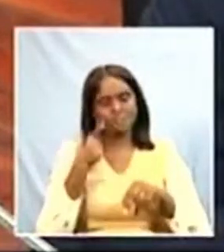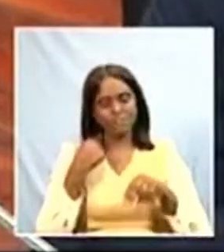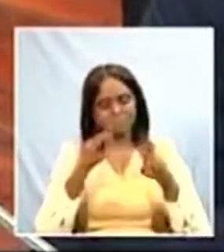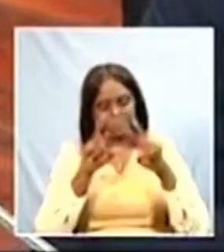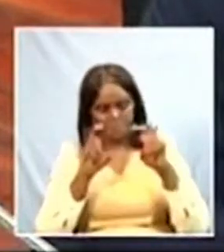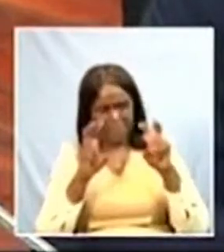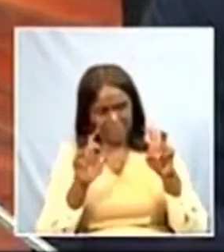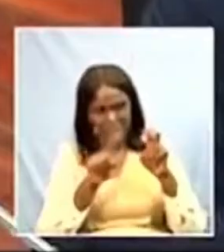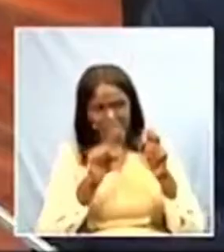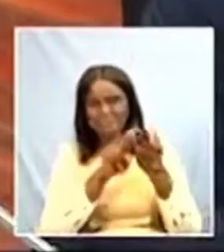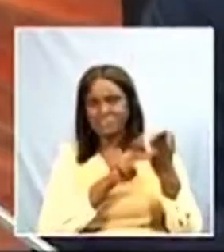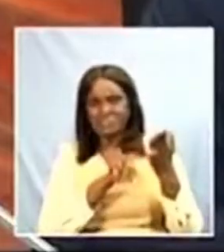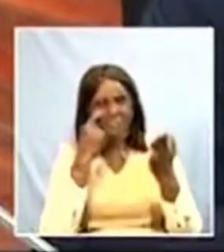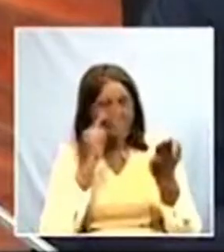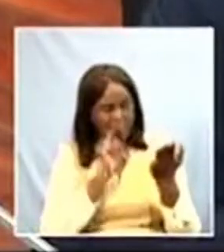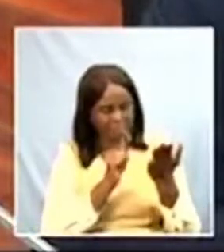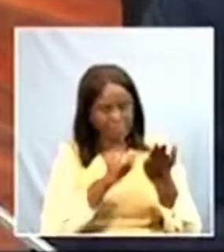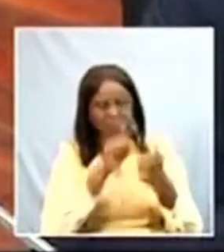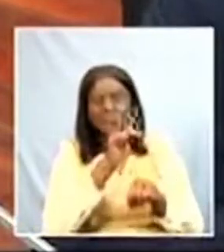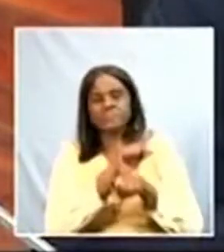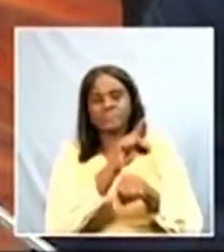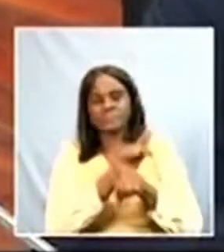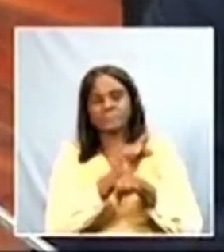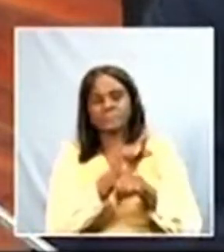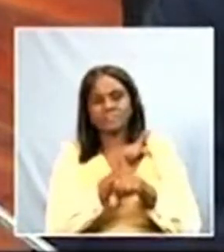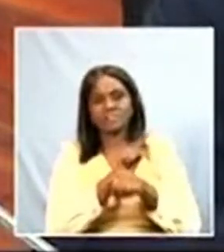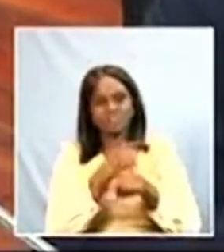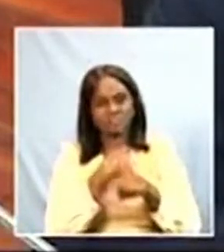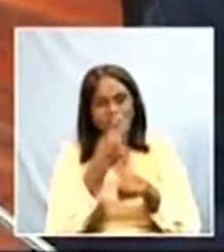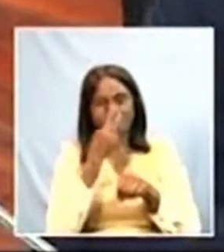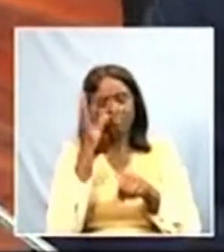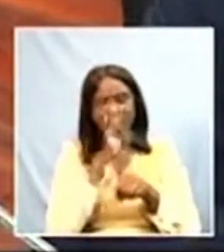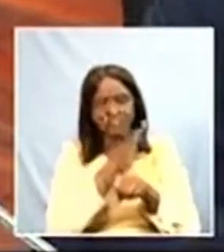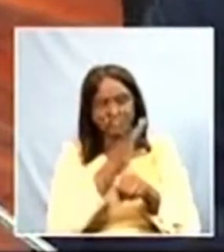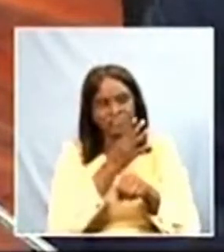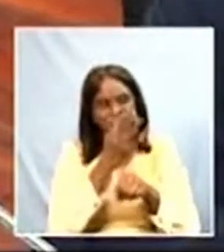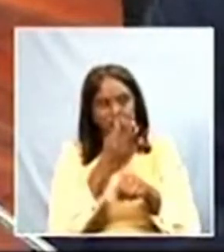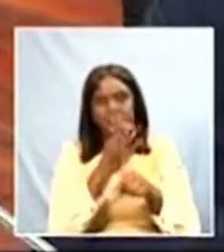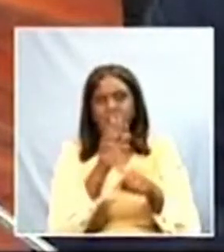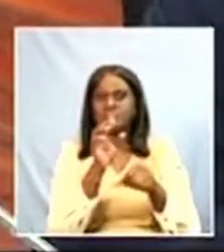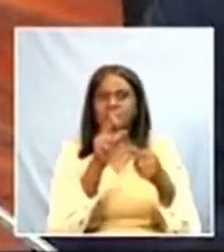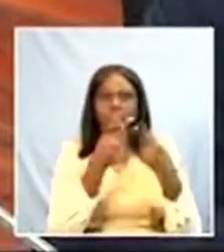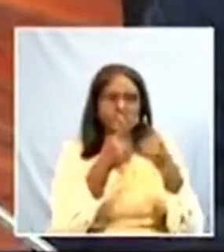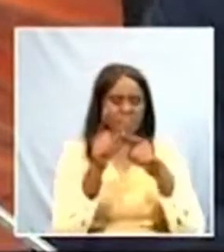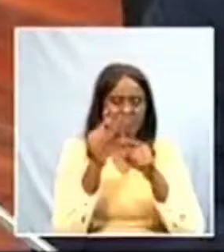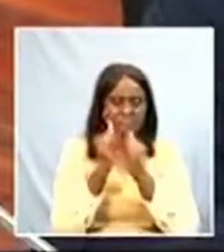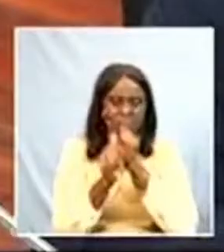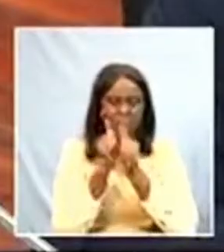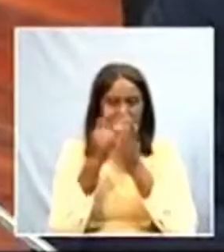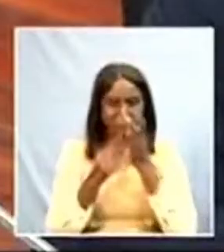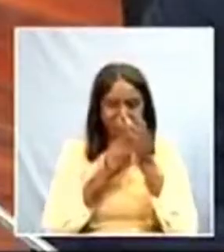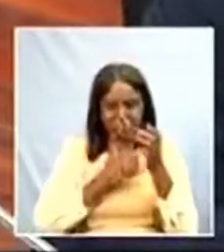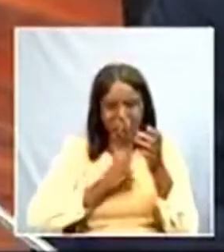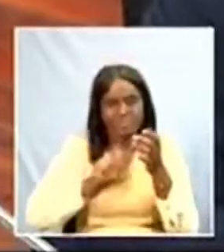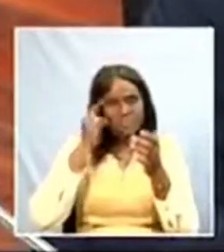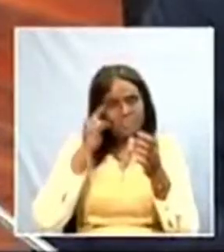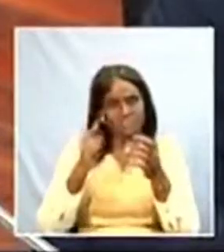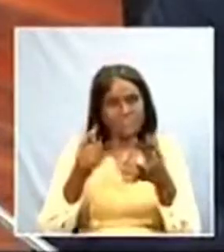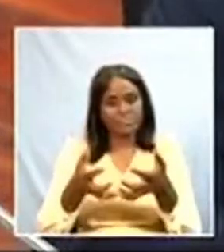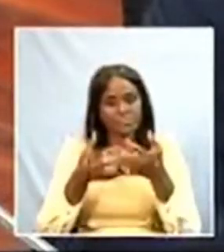the contract records for this particular project, and I saw a variation which I think the